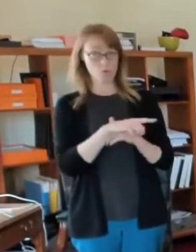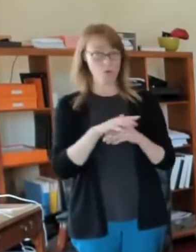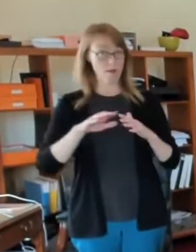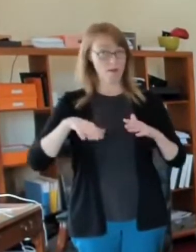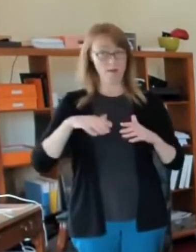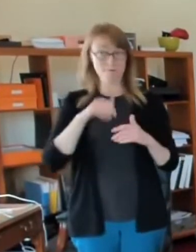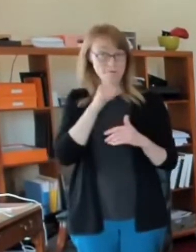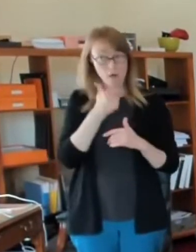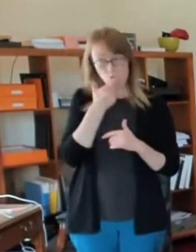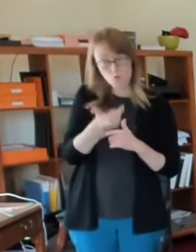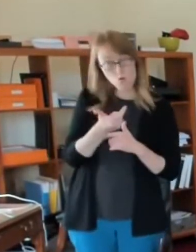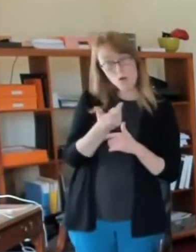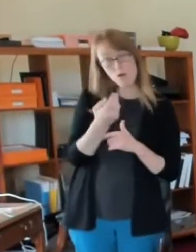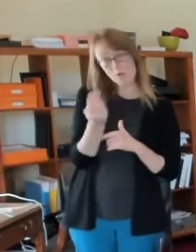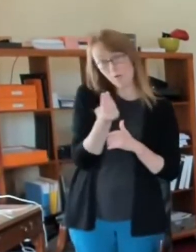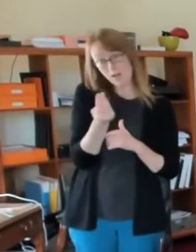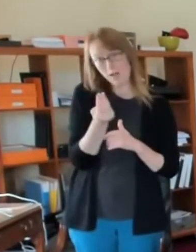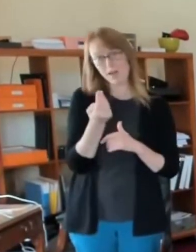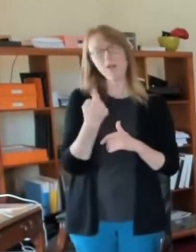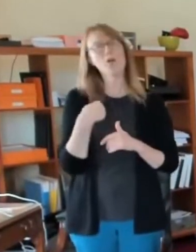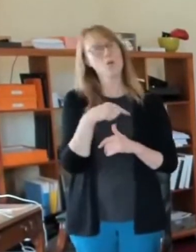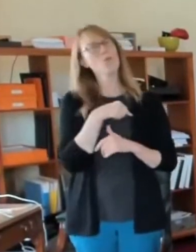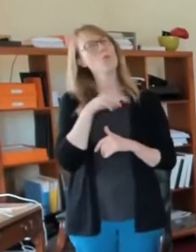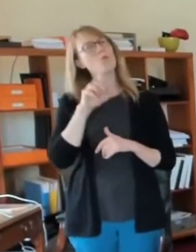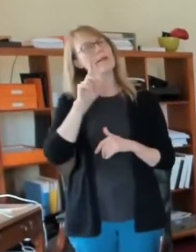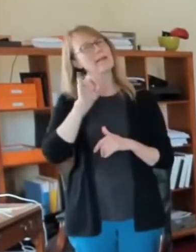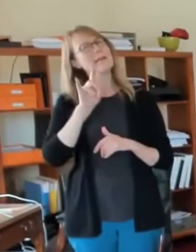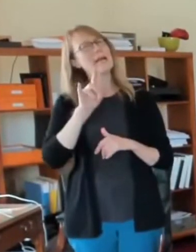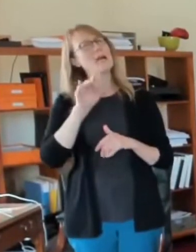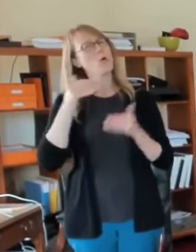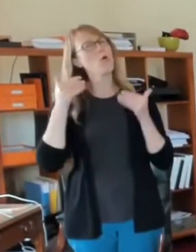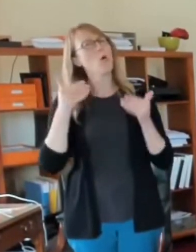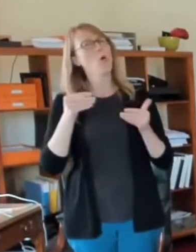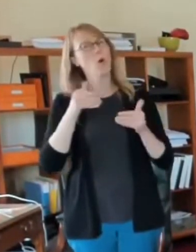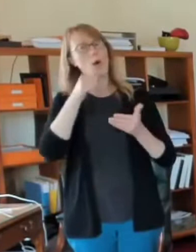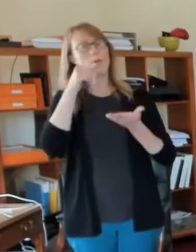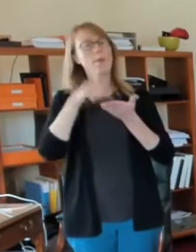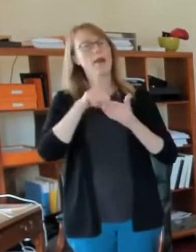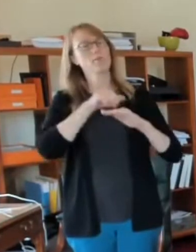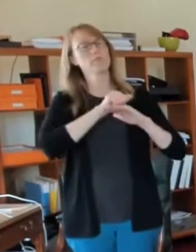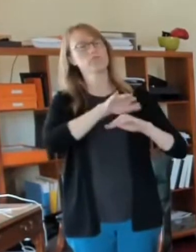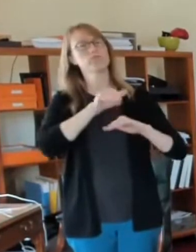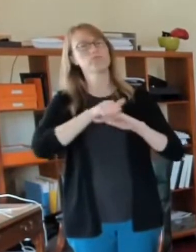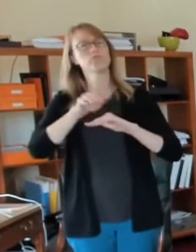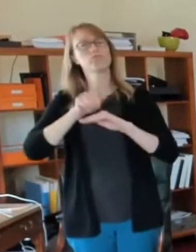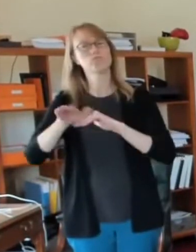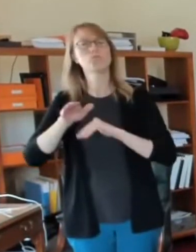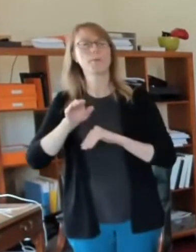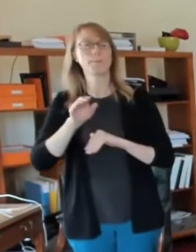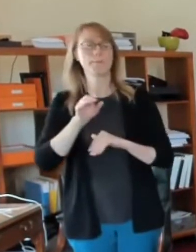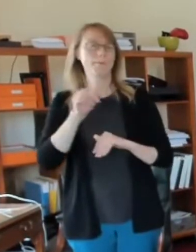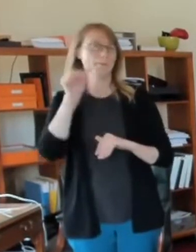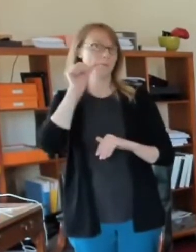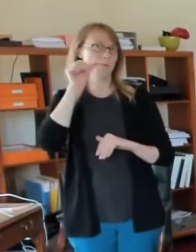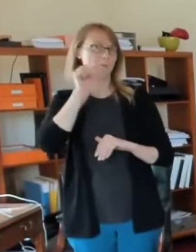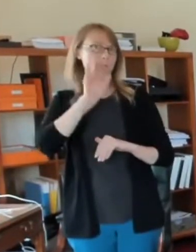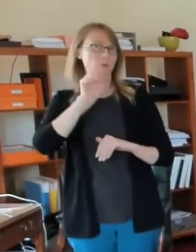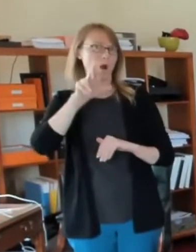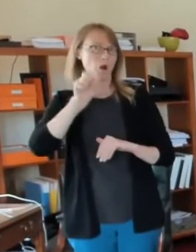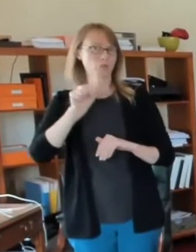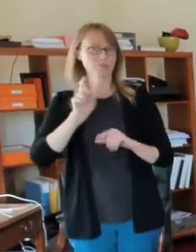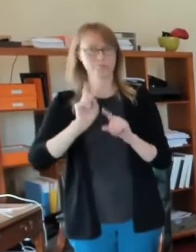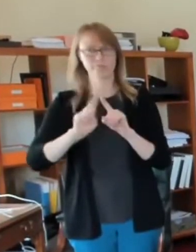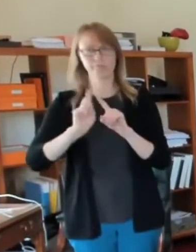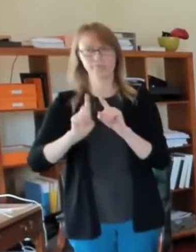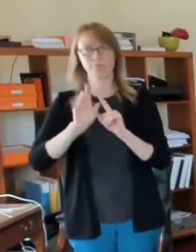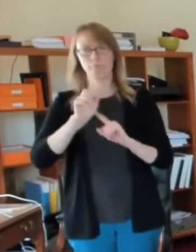you know that we did send several letters, cease and desist letters, to various bars. Excuse me for 1